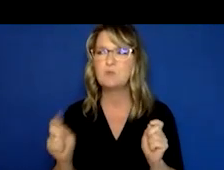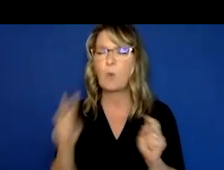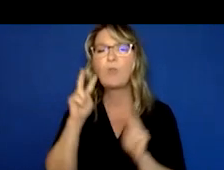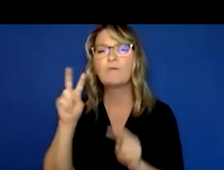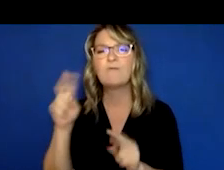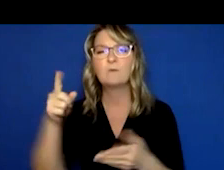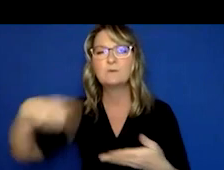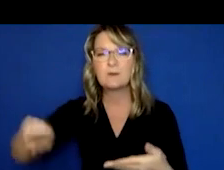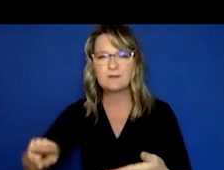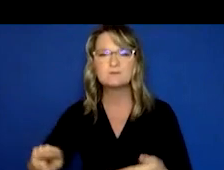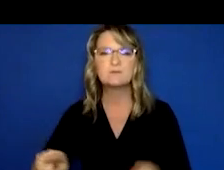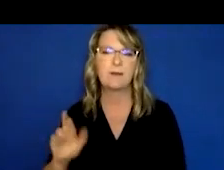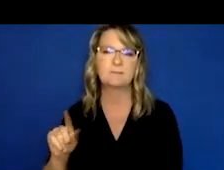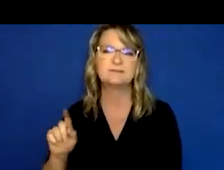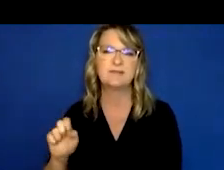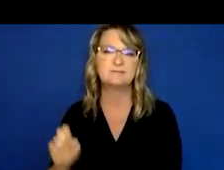week.